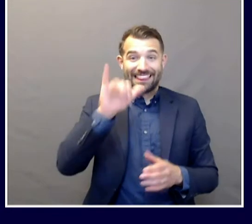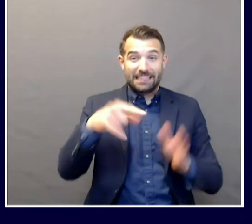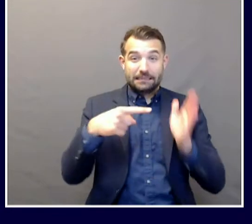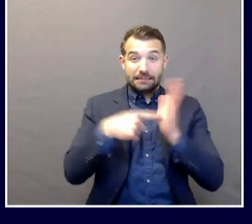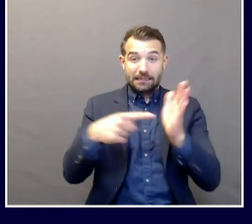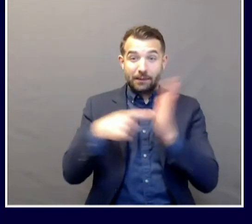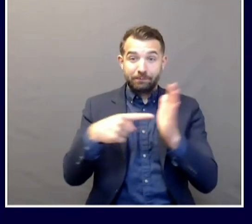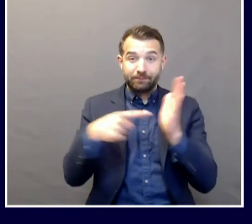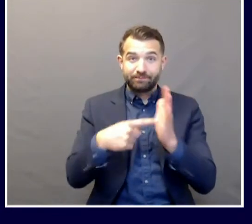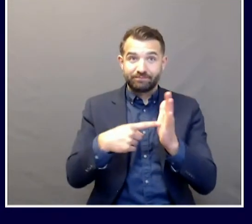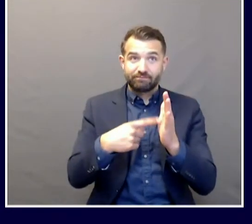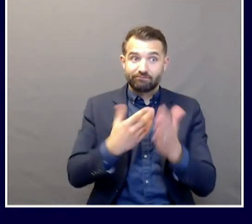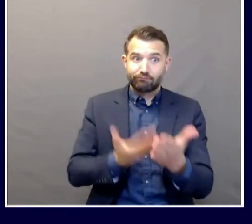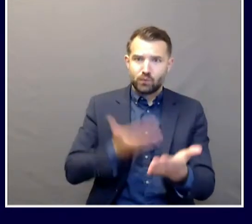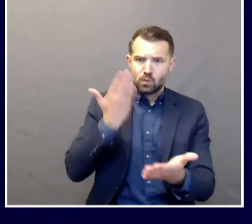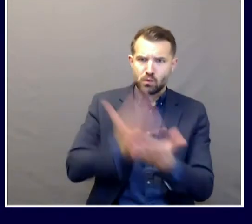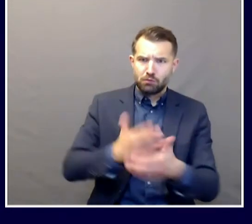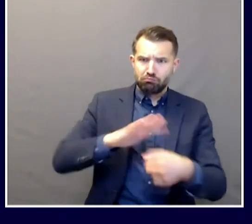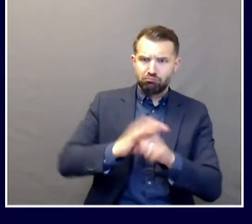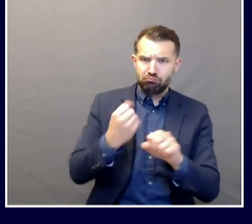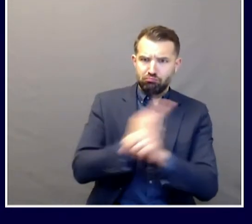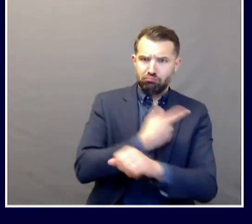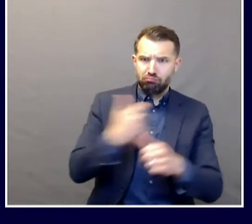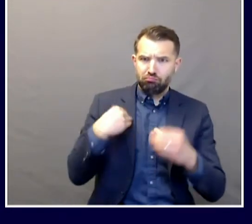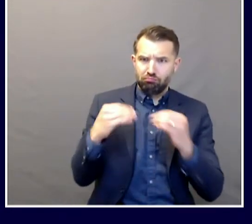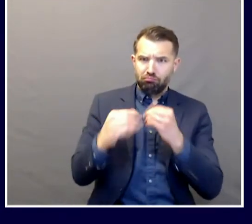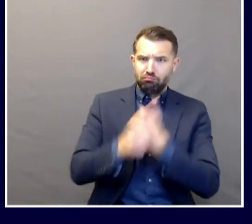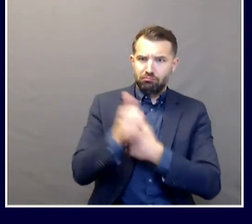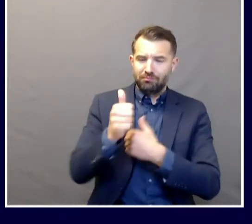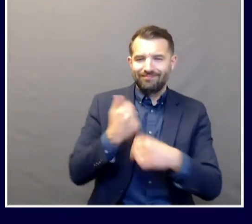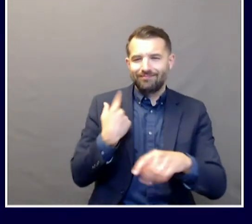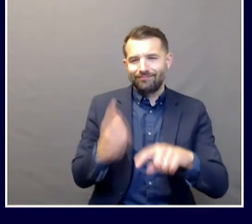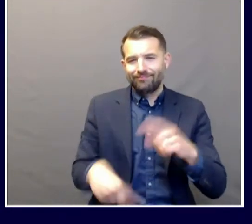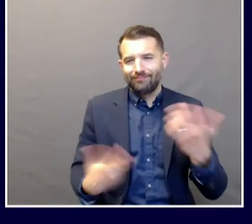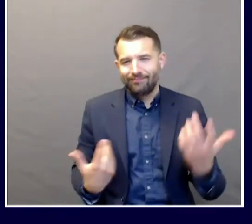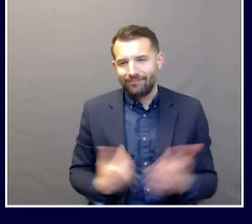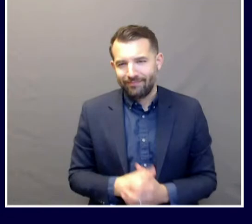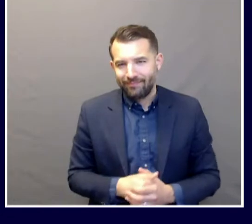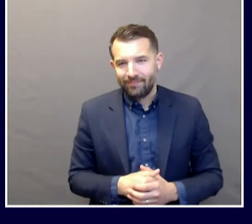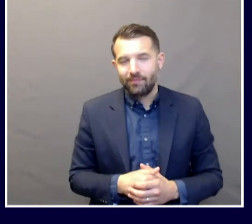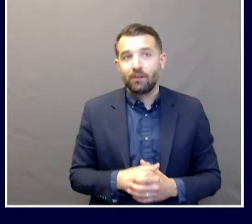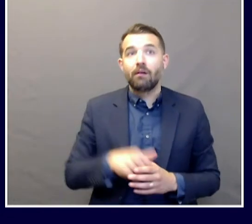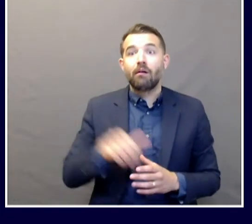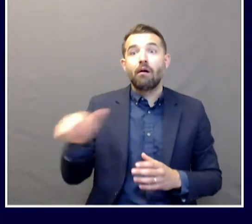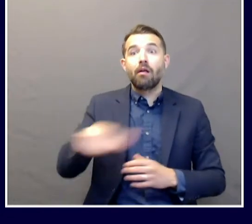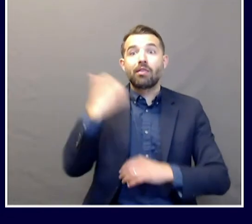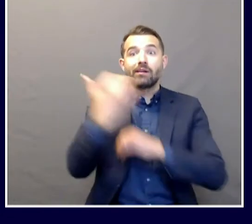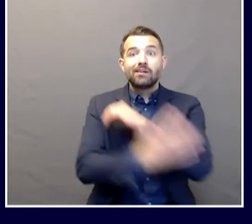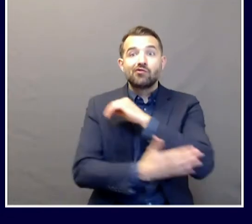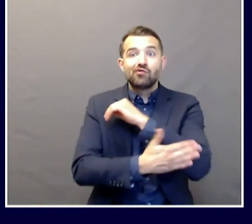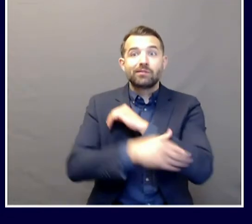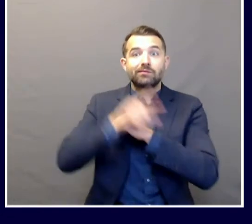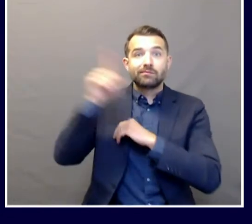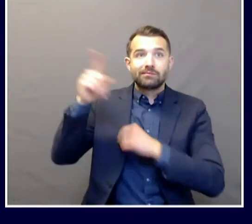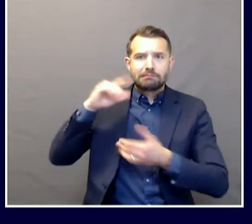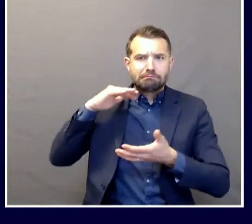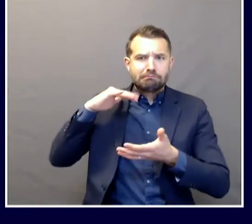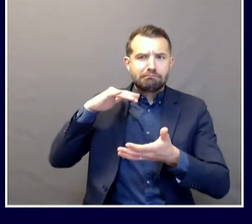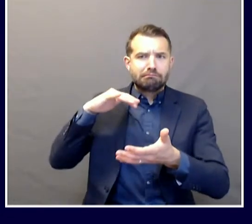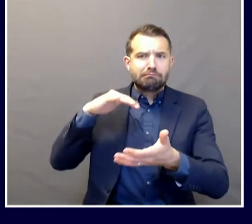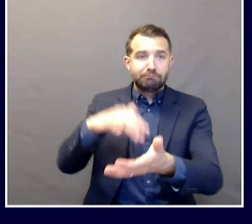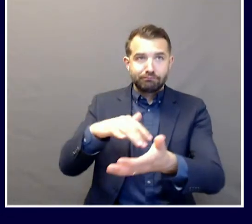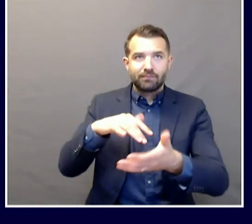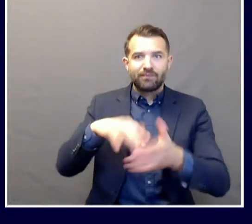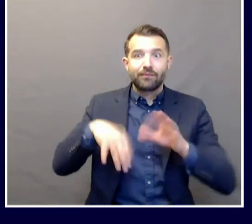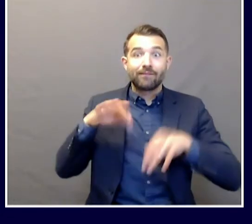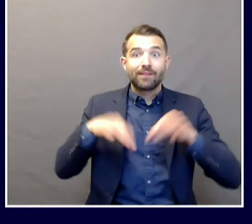number of countries to result in higher contagiousness, higher hospitalization rates, and higher deaths. Whether that's been